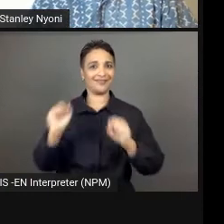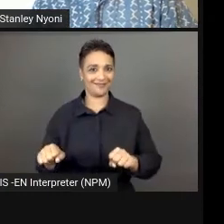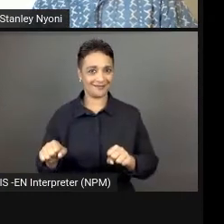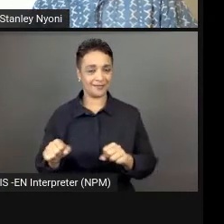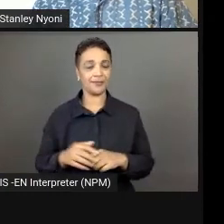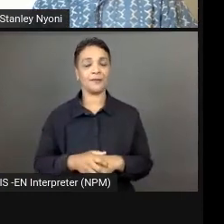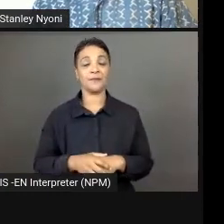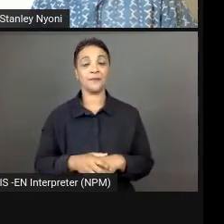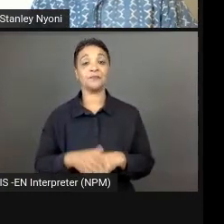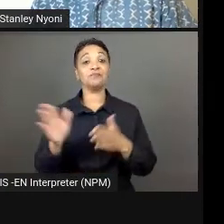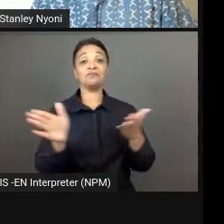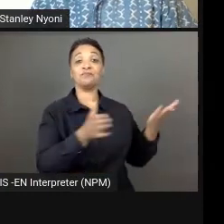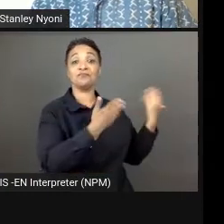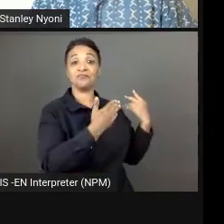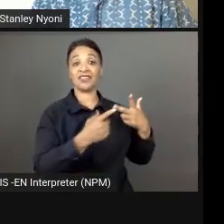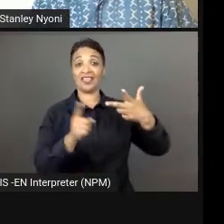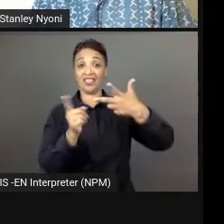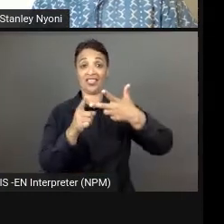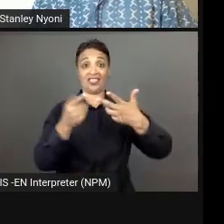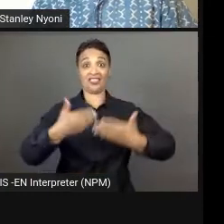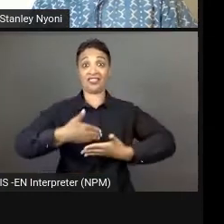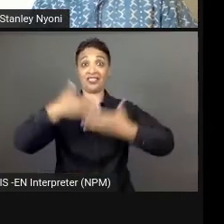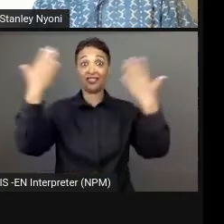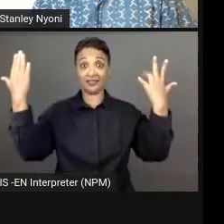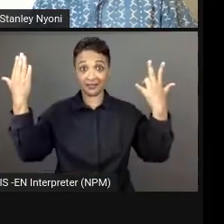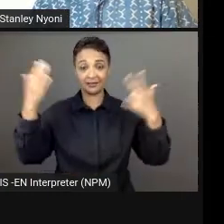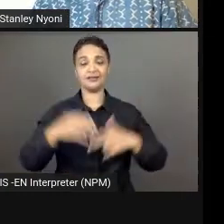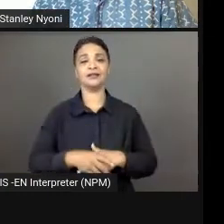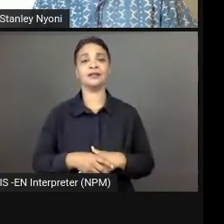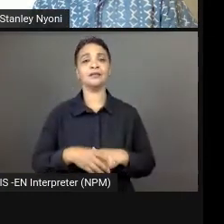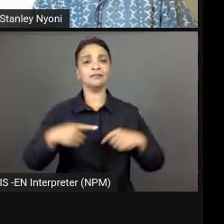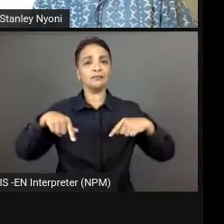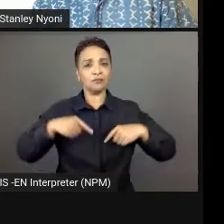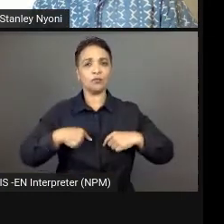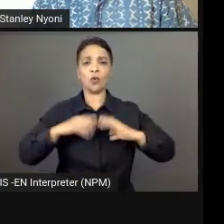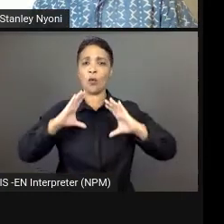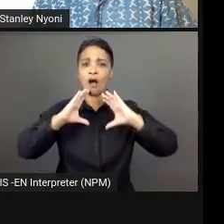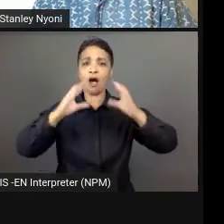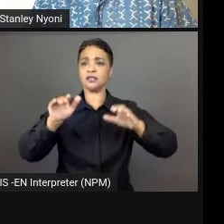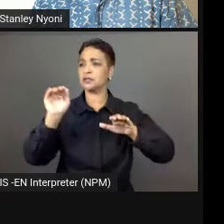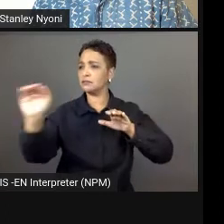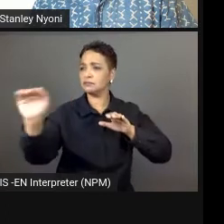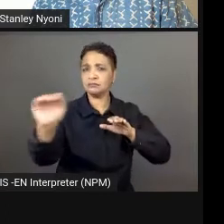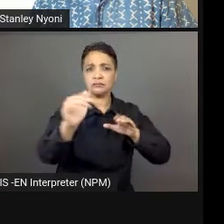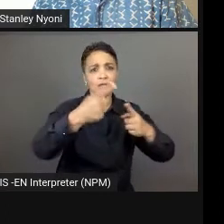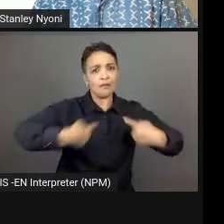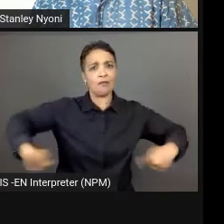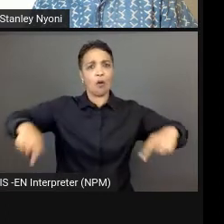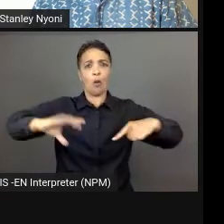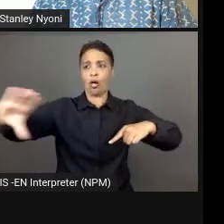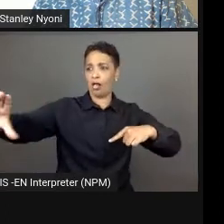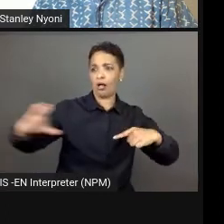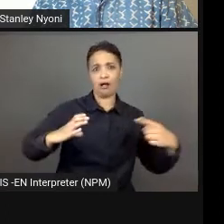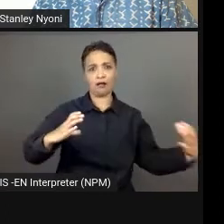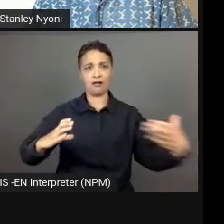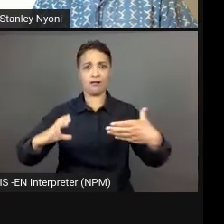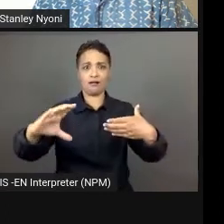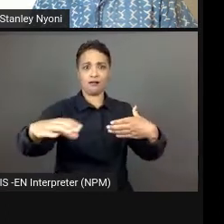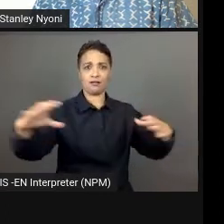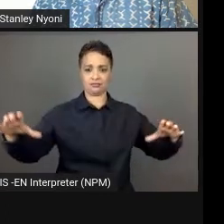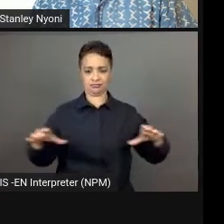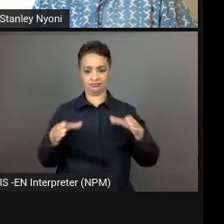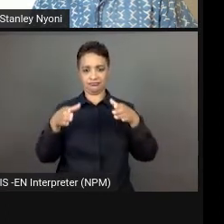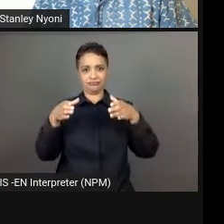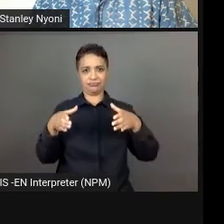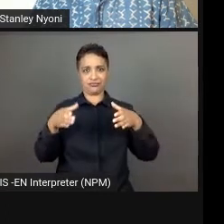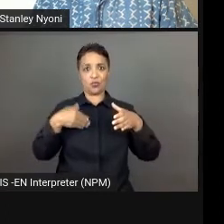day three, we will call for a greater collective approach. This day is all about taking a forward-looking approach, building